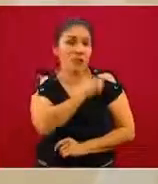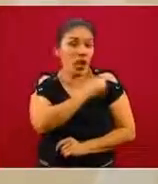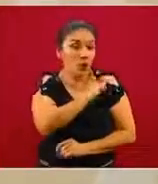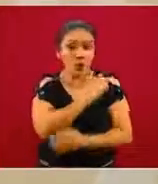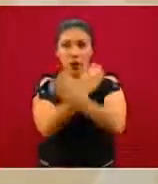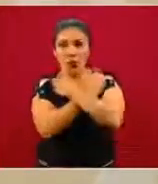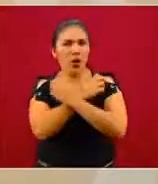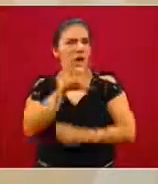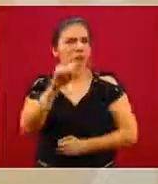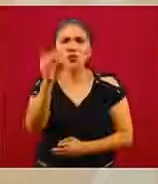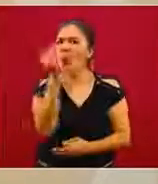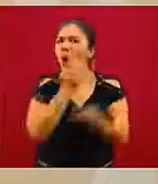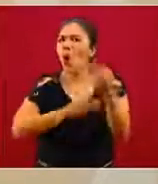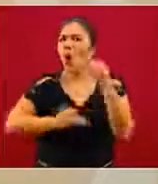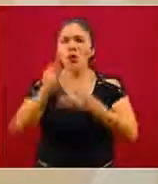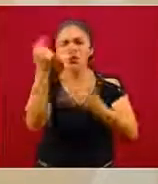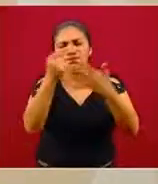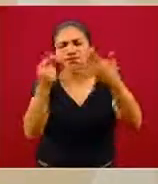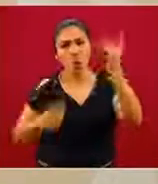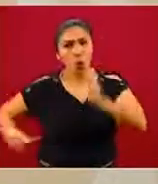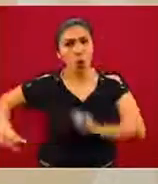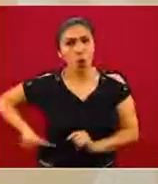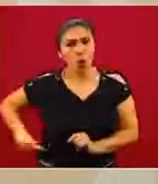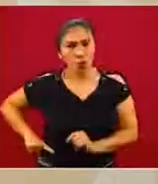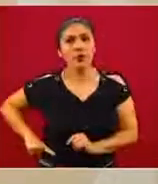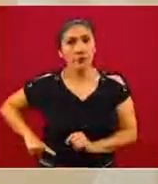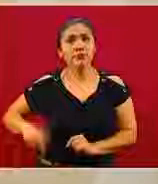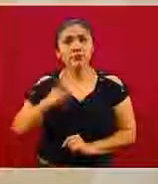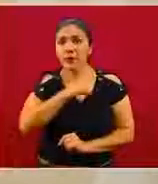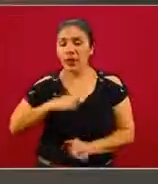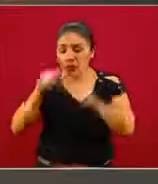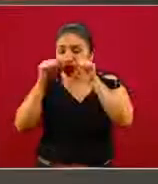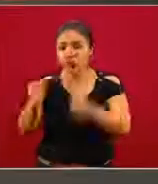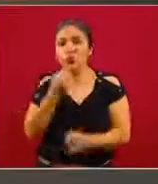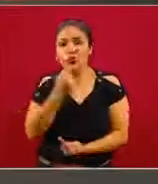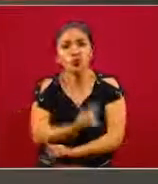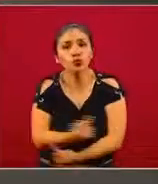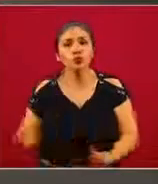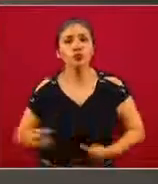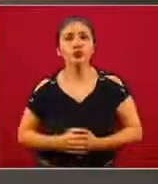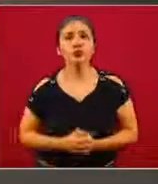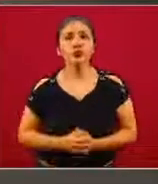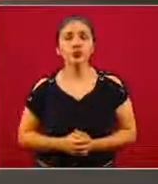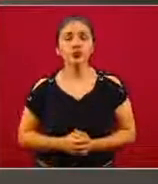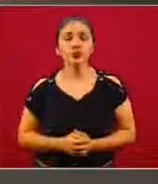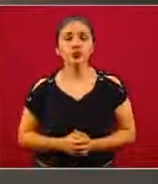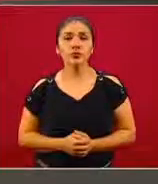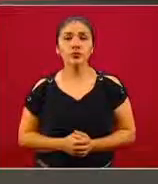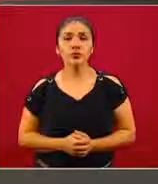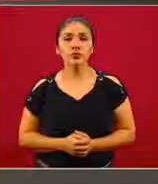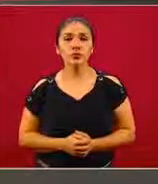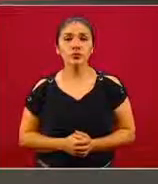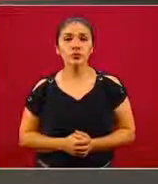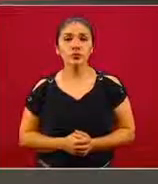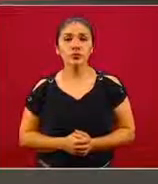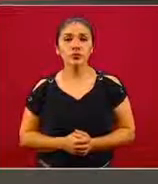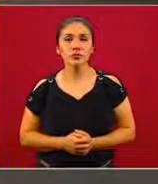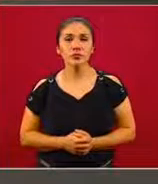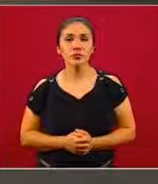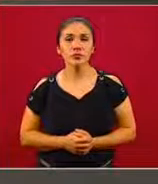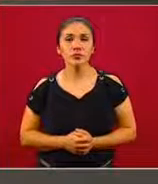just talking sectores de la about the vida DIF, pública y todos los órdenes de gobierno every government desde su primera entity infancia. needs to address children from an early